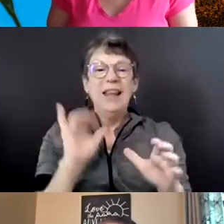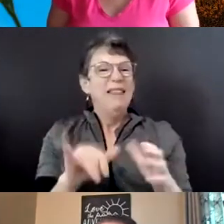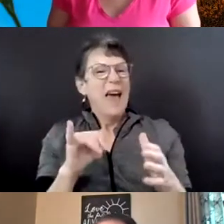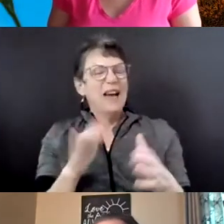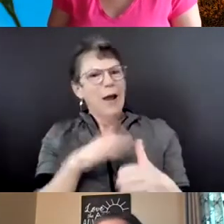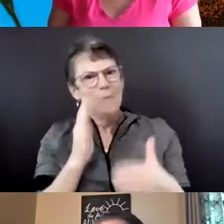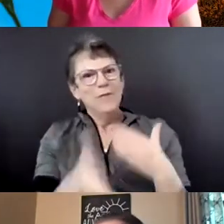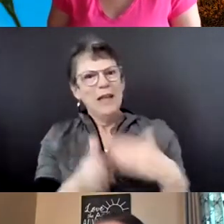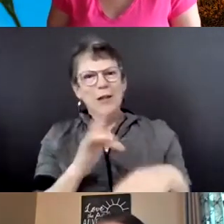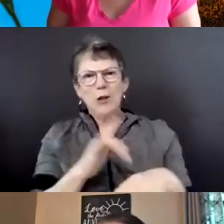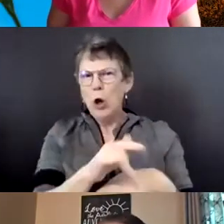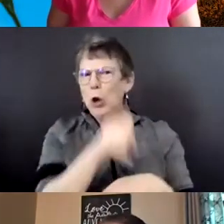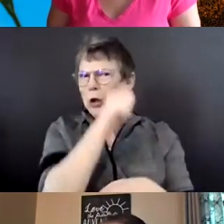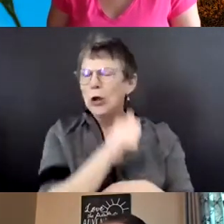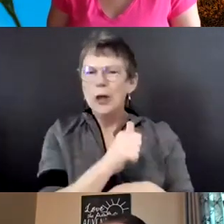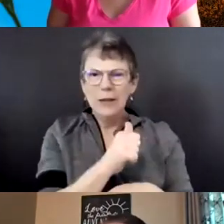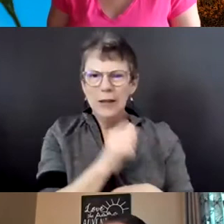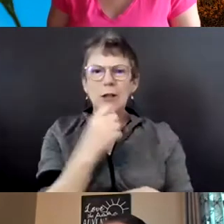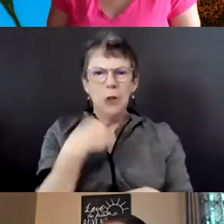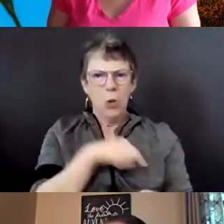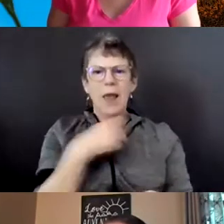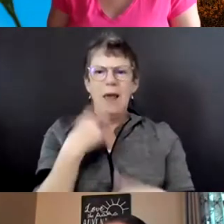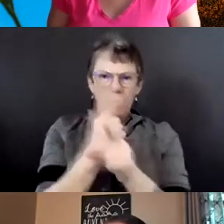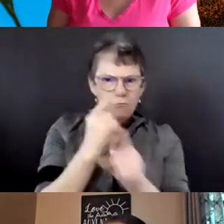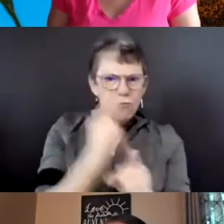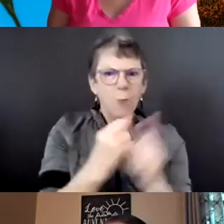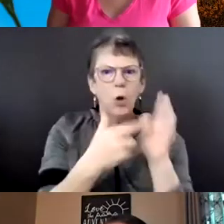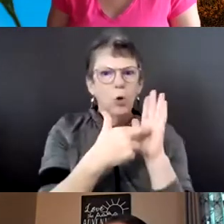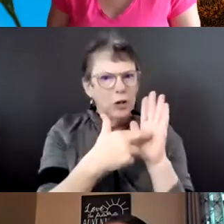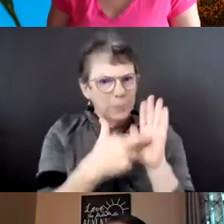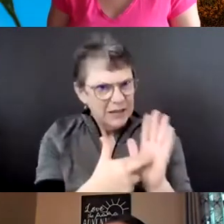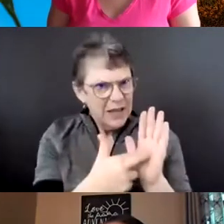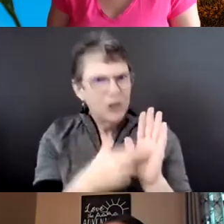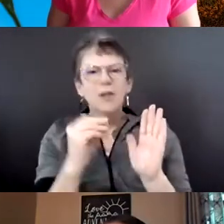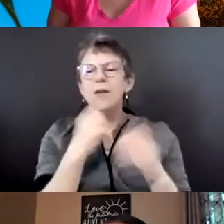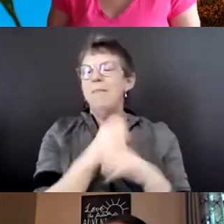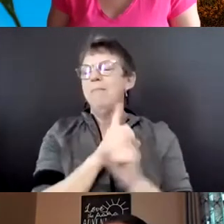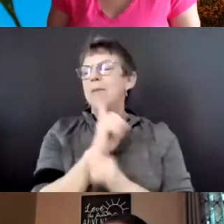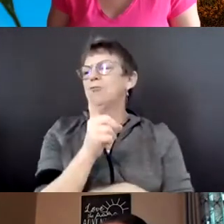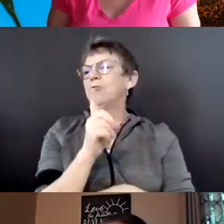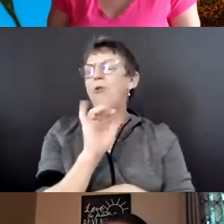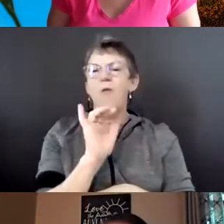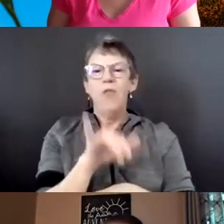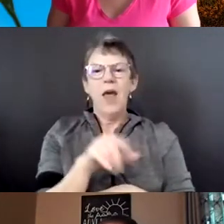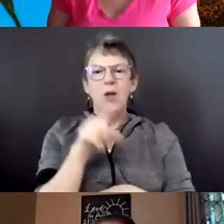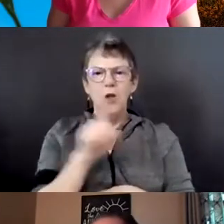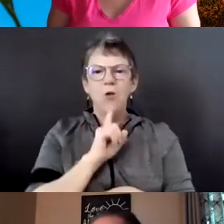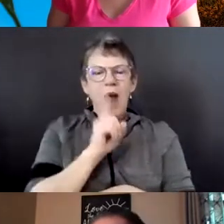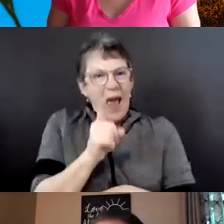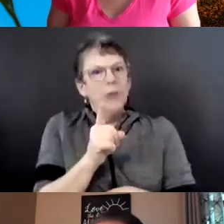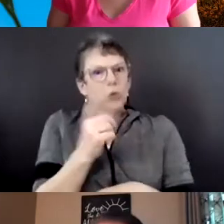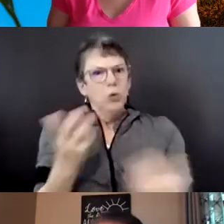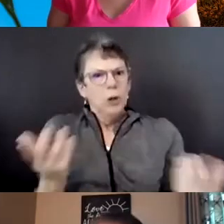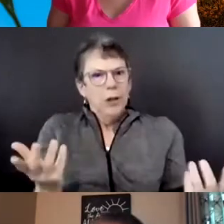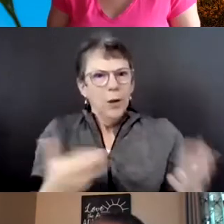have proper representation and that we're making sure all of those that you are actually represented